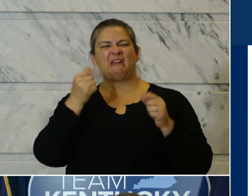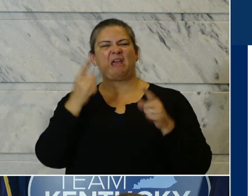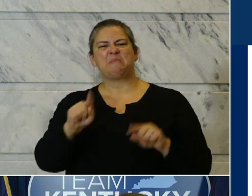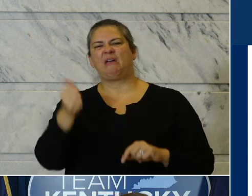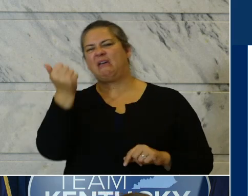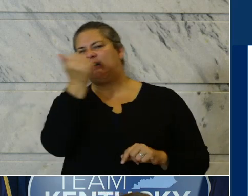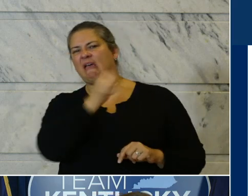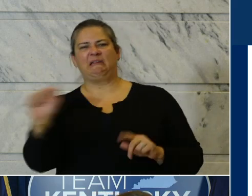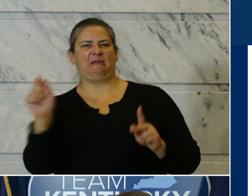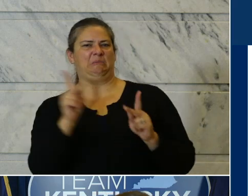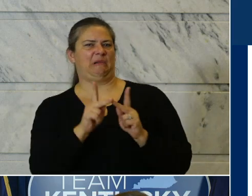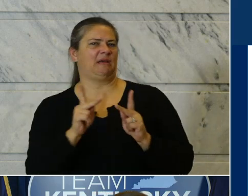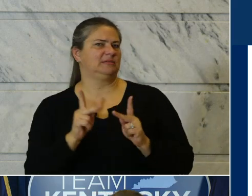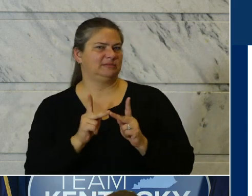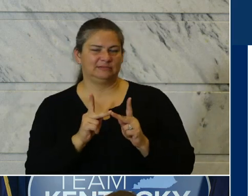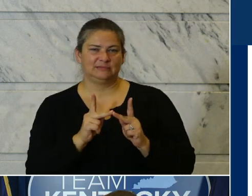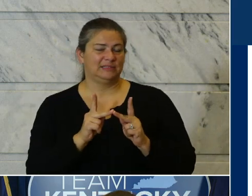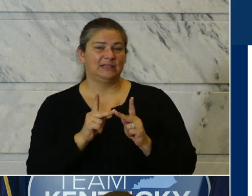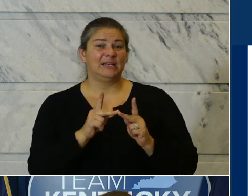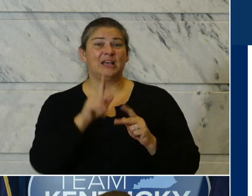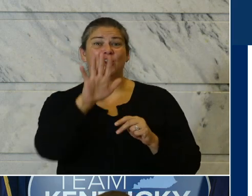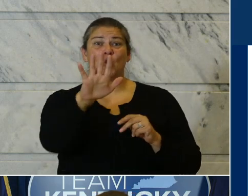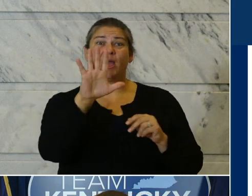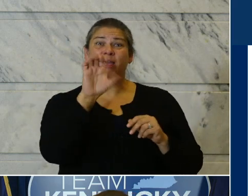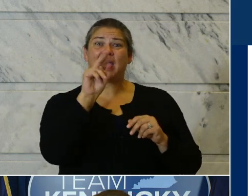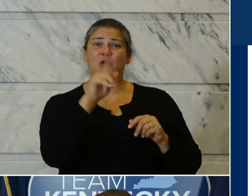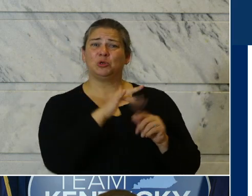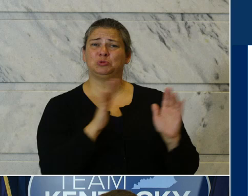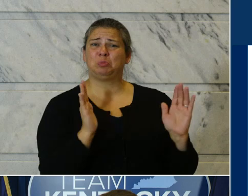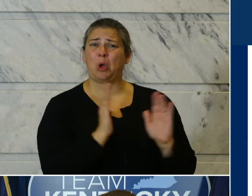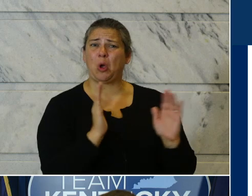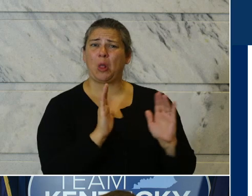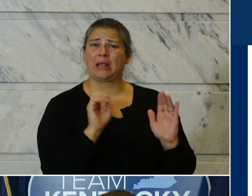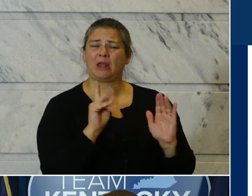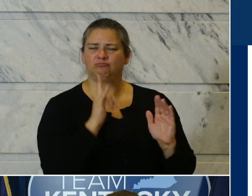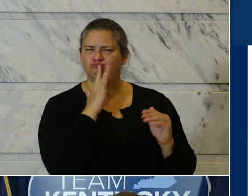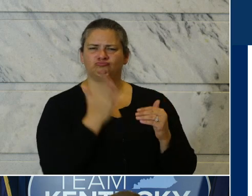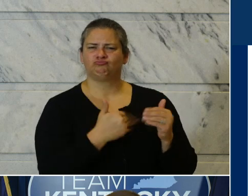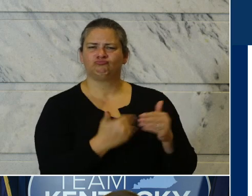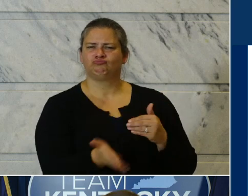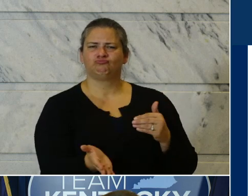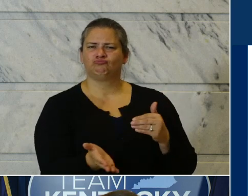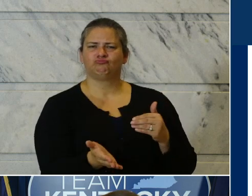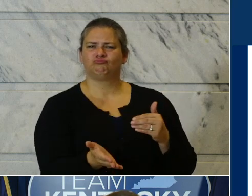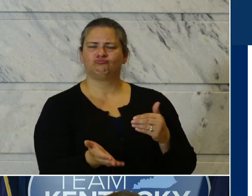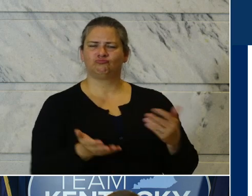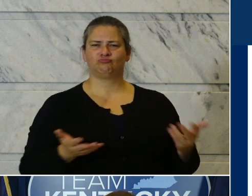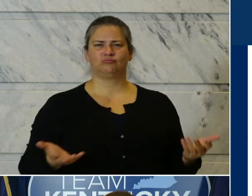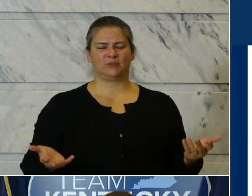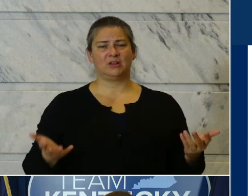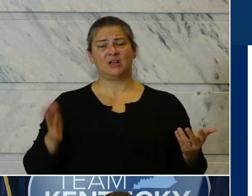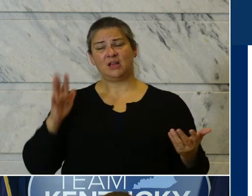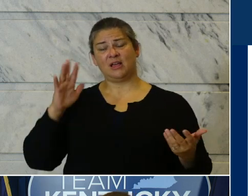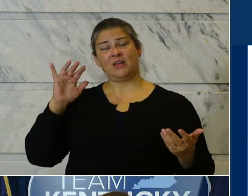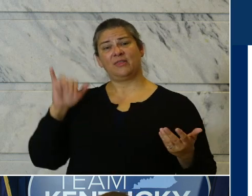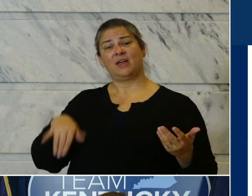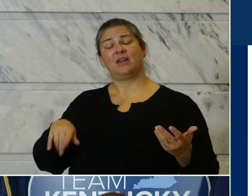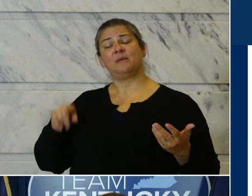just because you have fewer people in your county doesn't mean that you're going to be luckier. I mean, Greene County is one example of